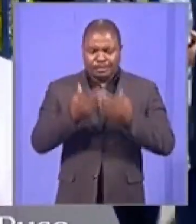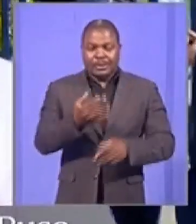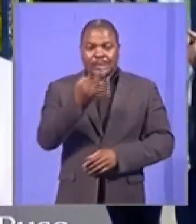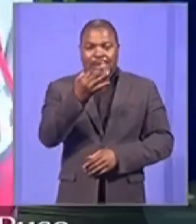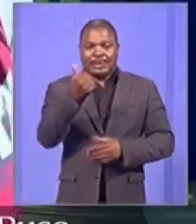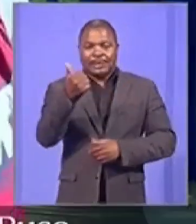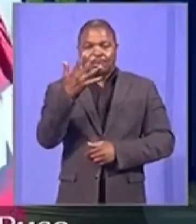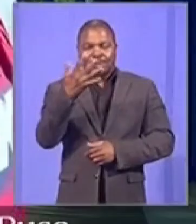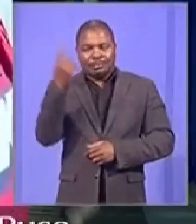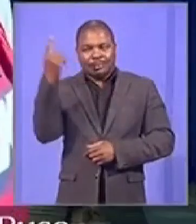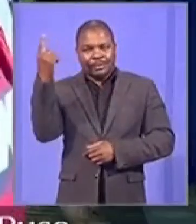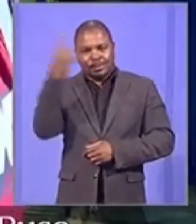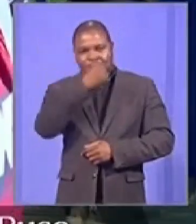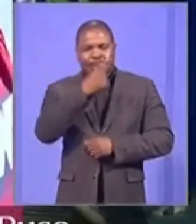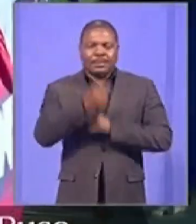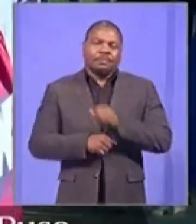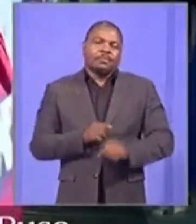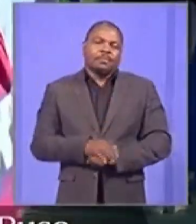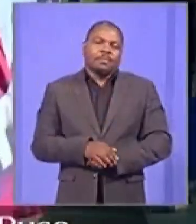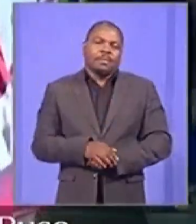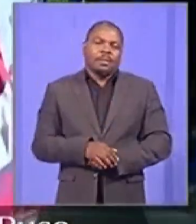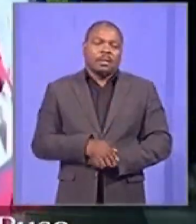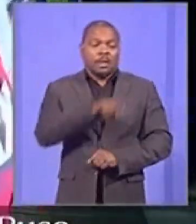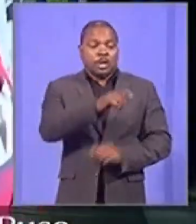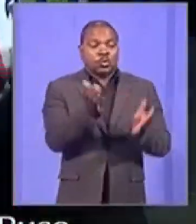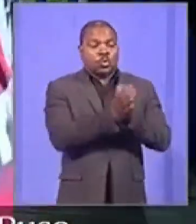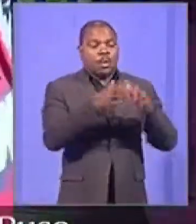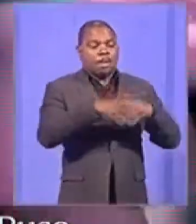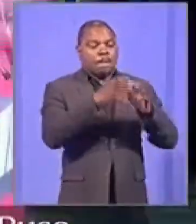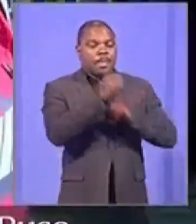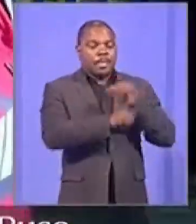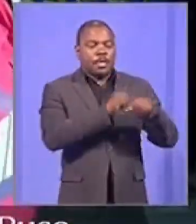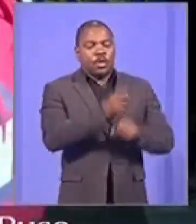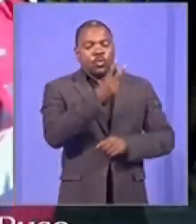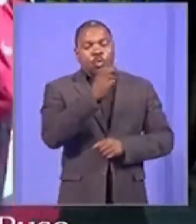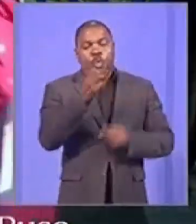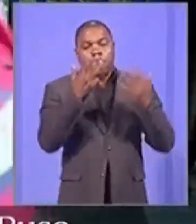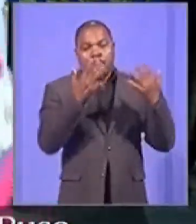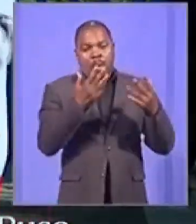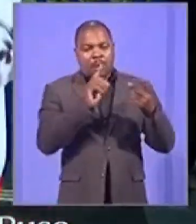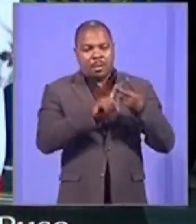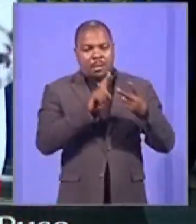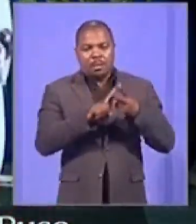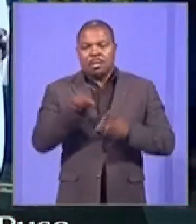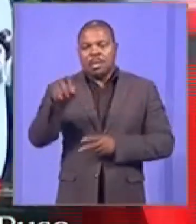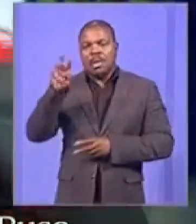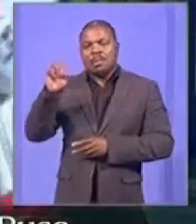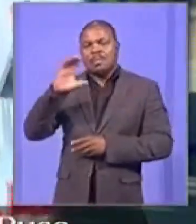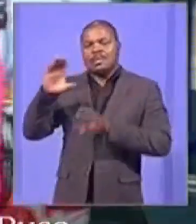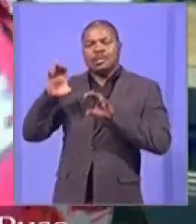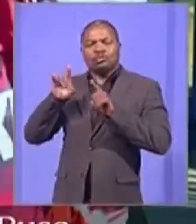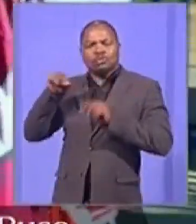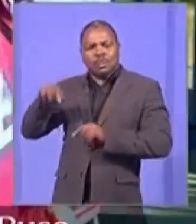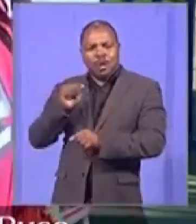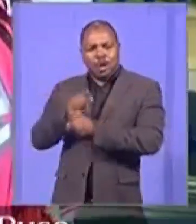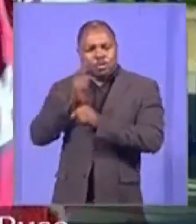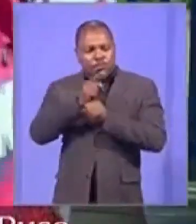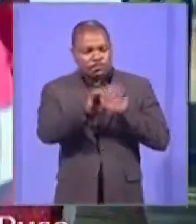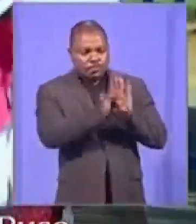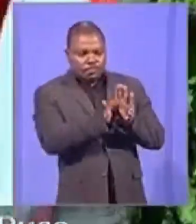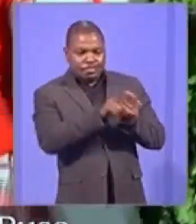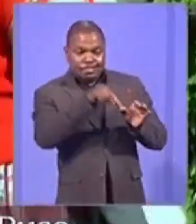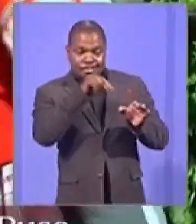365 days. Sekolo seno se tlhodilwe ka 2009 mme morago sa kaiwa ke mokhuduthamaga wa thuto mo Gauteng